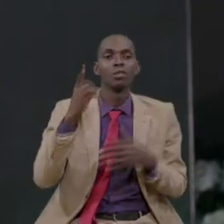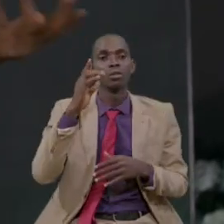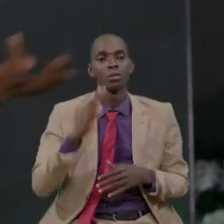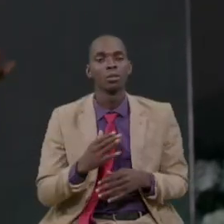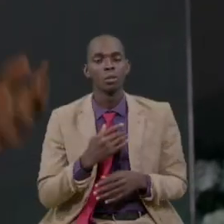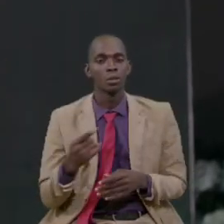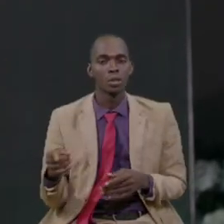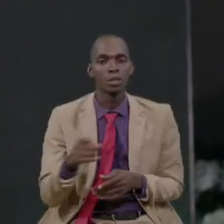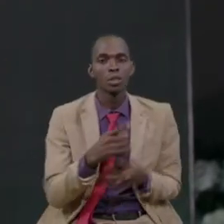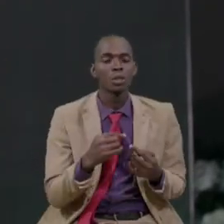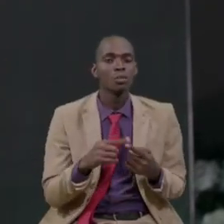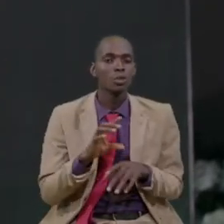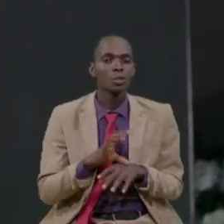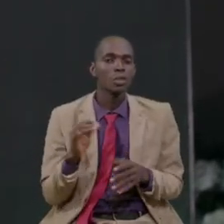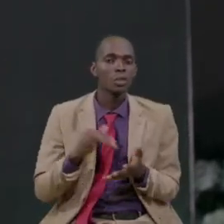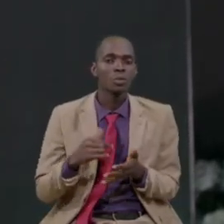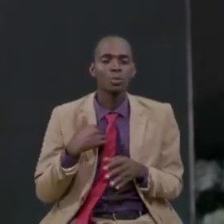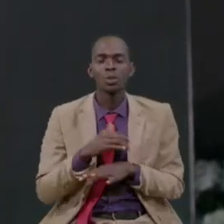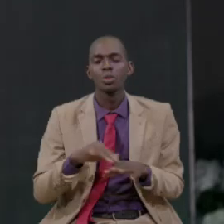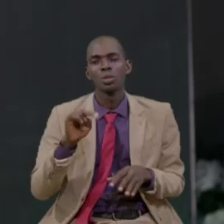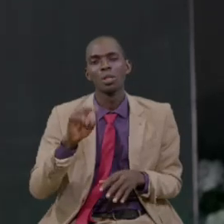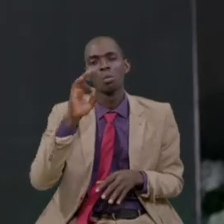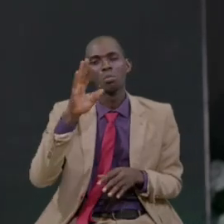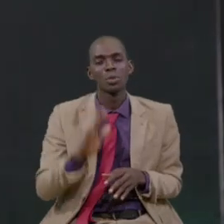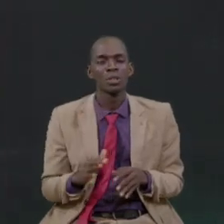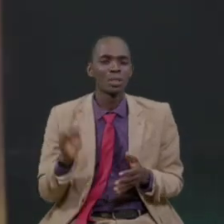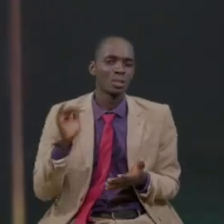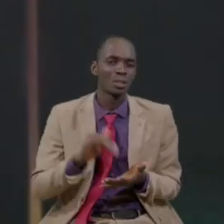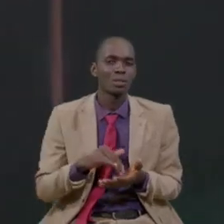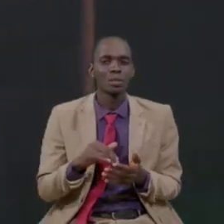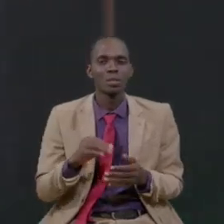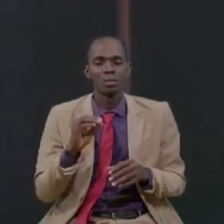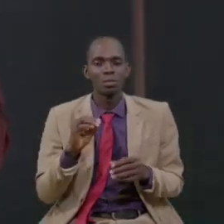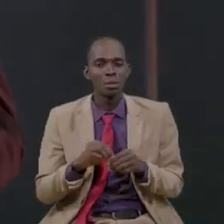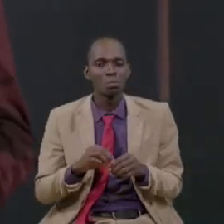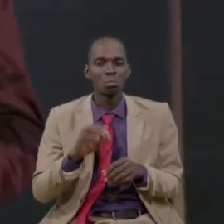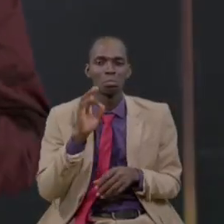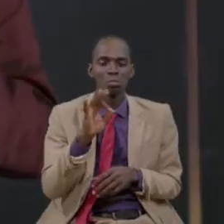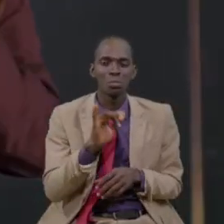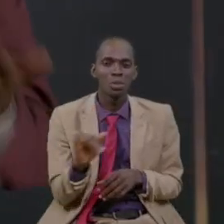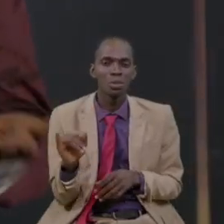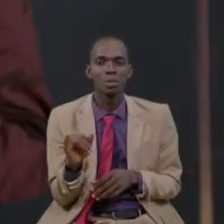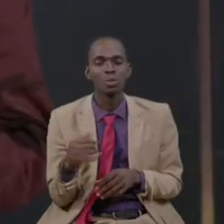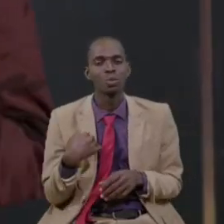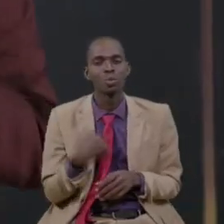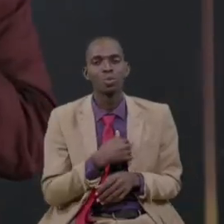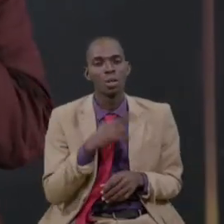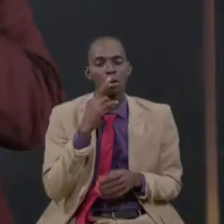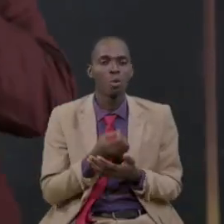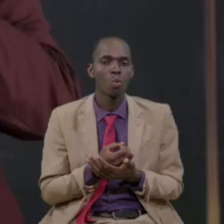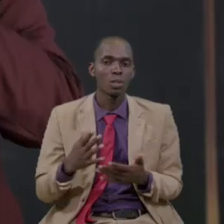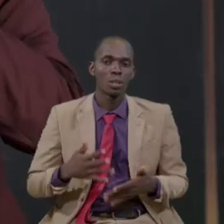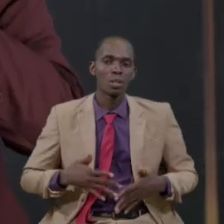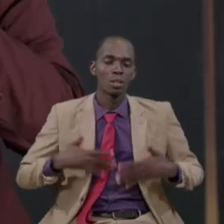need the preacher, the pastor now. If they feel like that, we're wasting life in ministry.